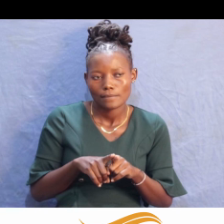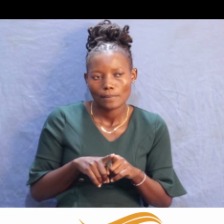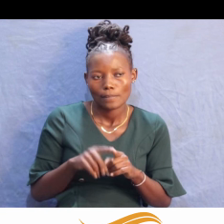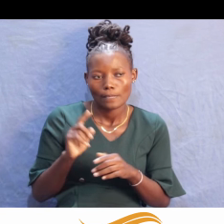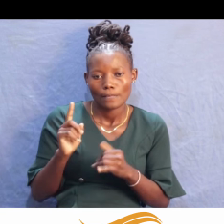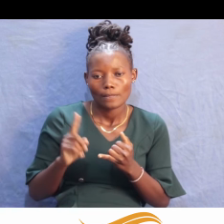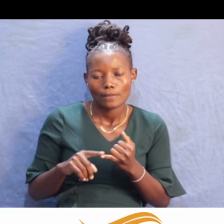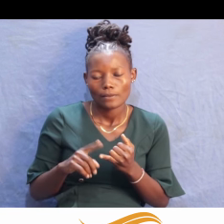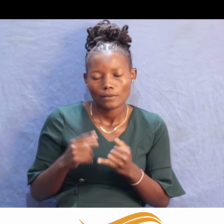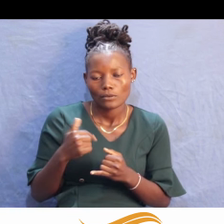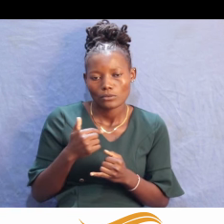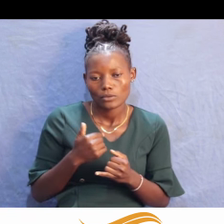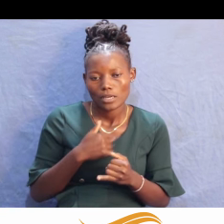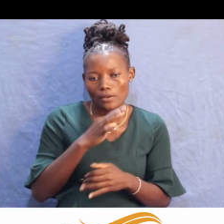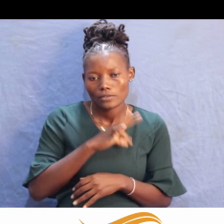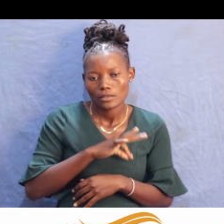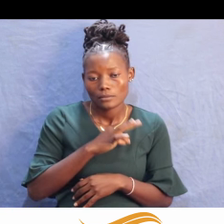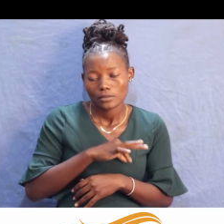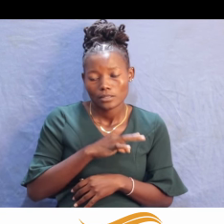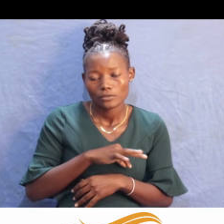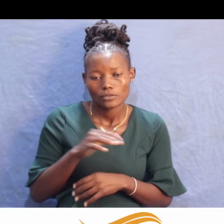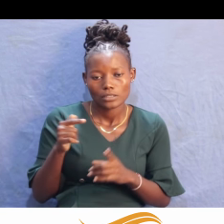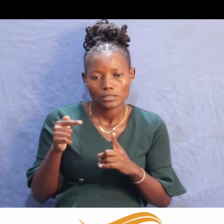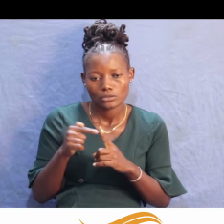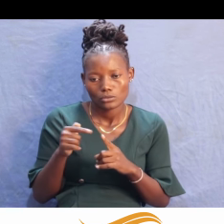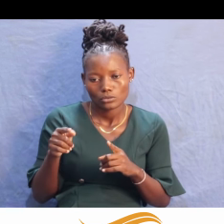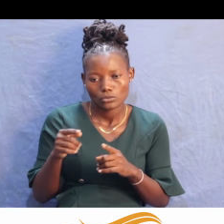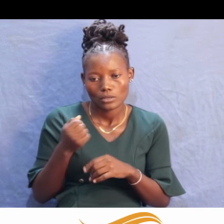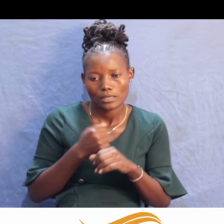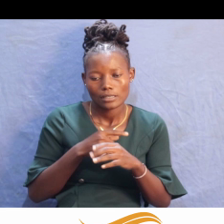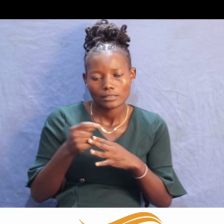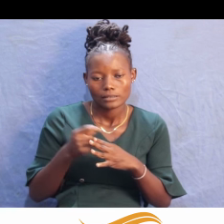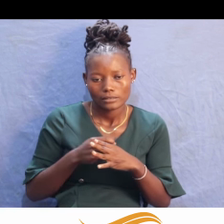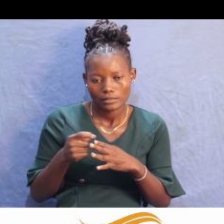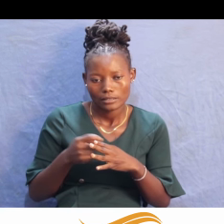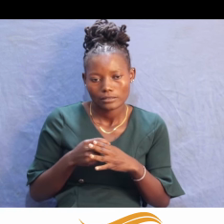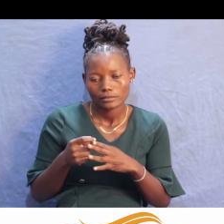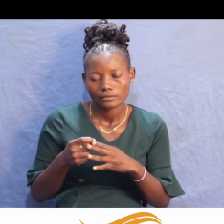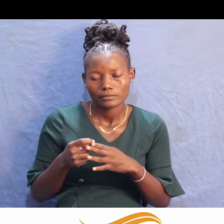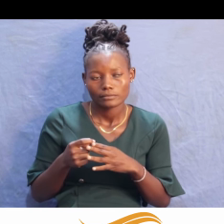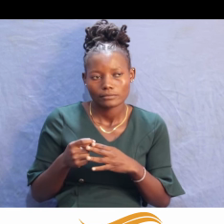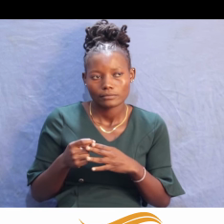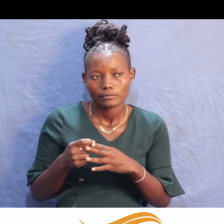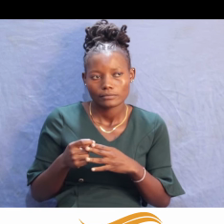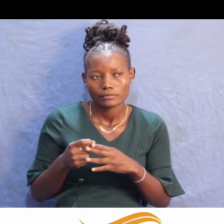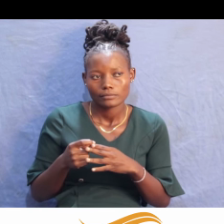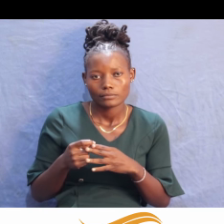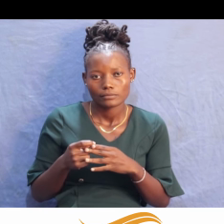upon you, there are huge benefits to exercise, regardless of what it is.